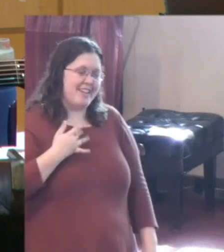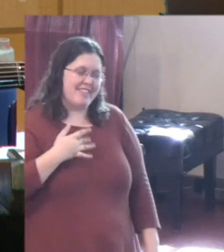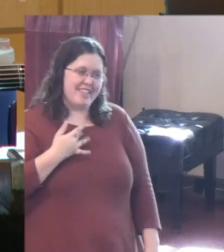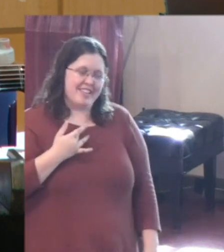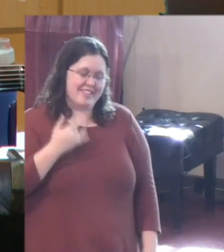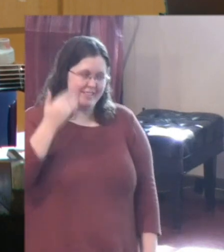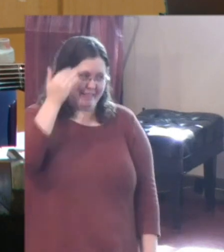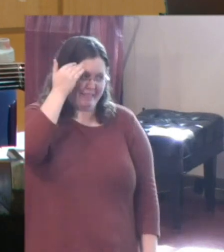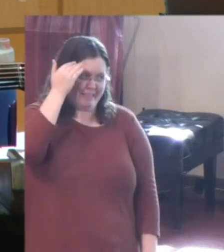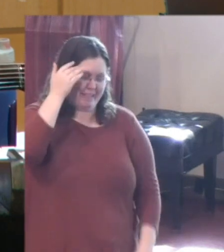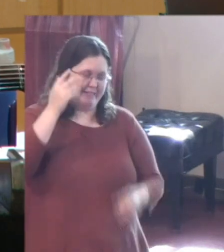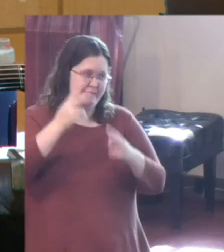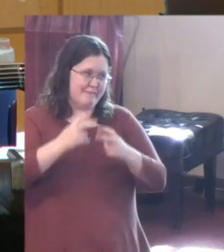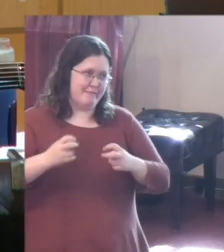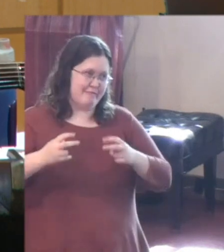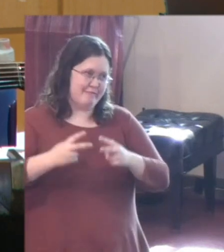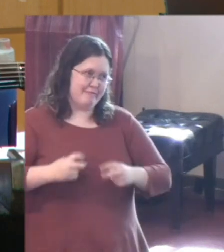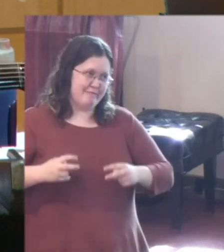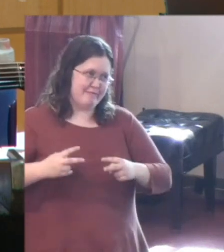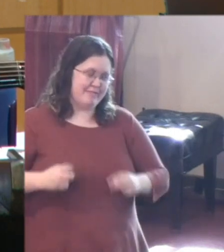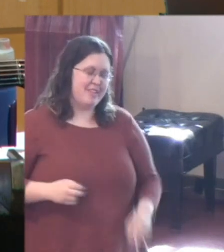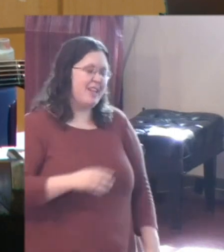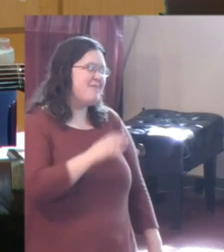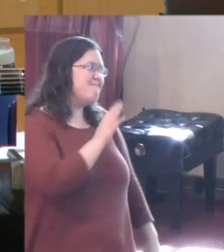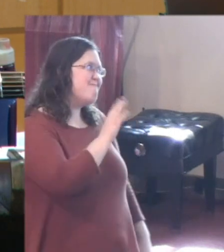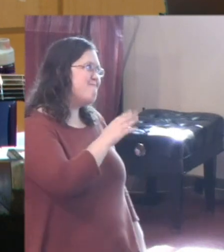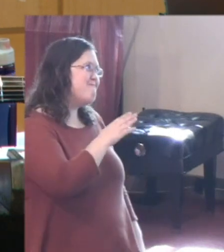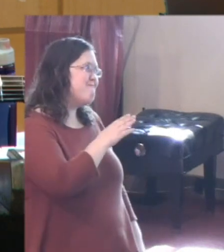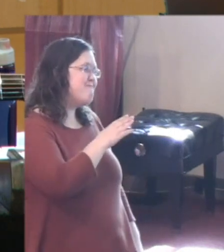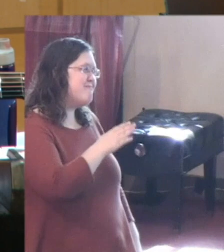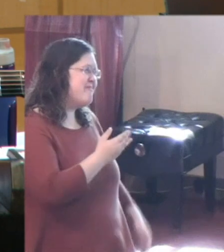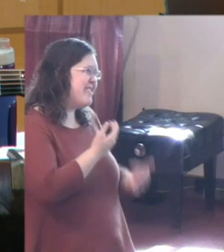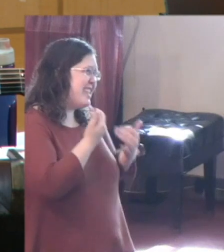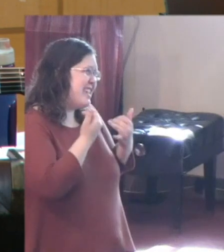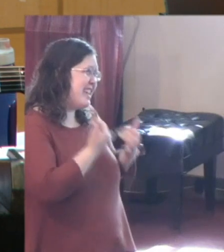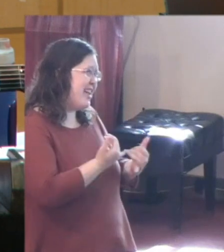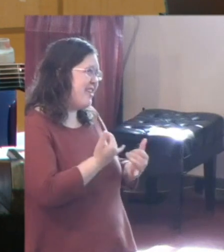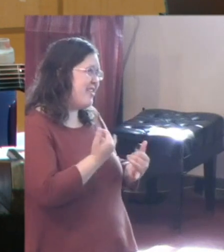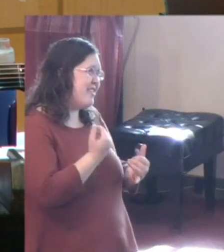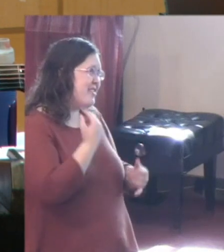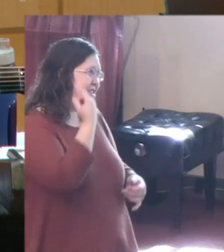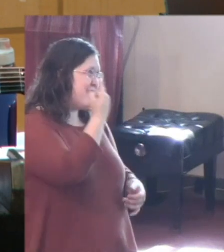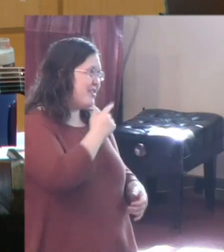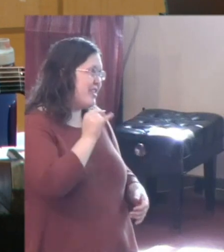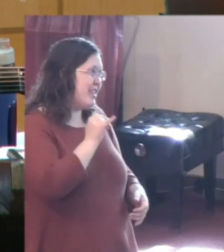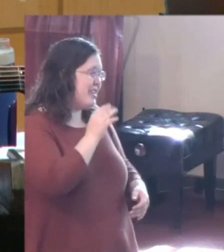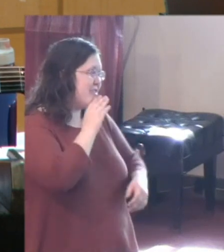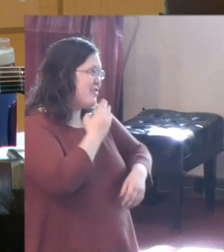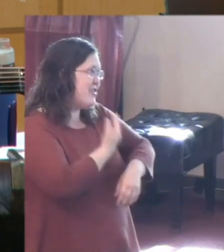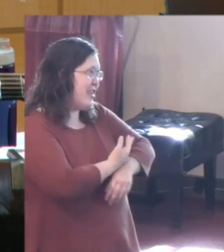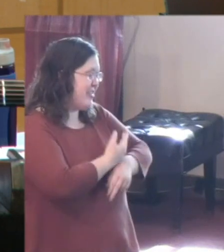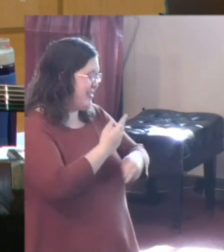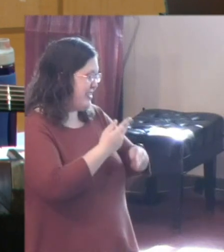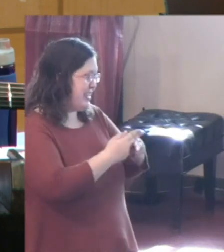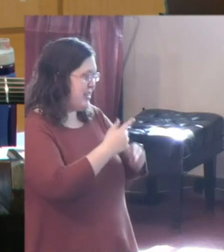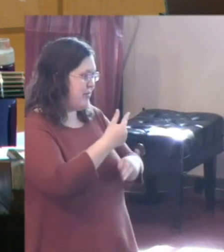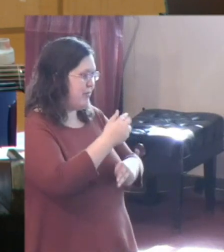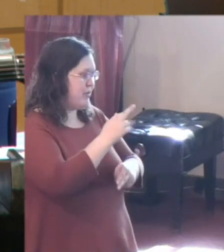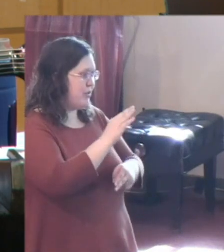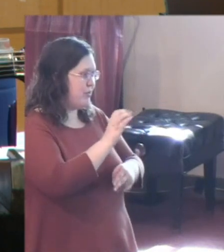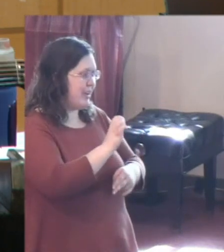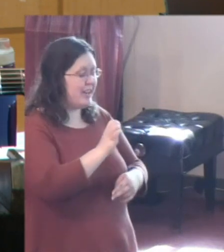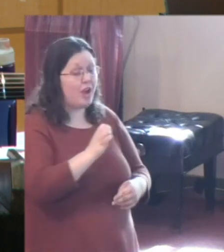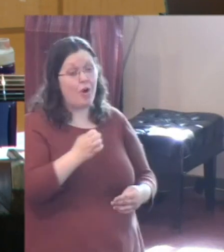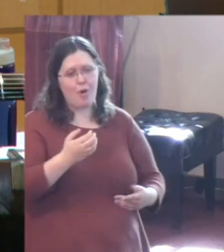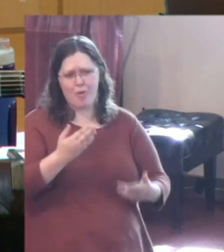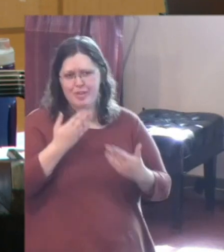me. You know, she says, right now you look just like your daughter, Grace. Oh, thanks.